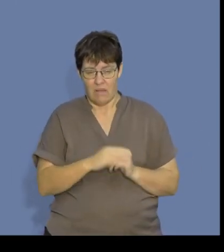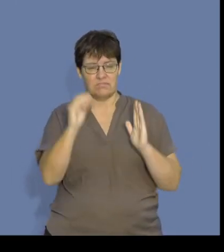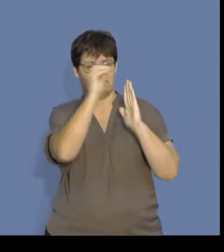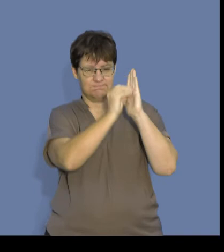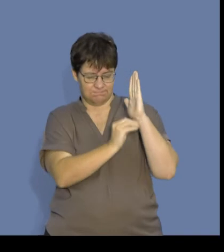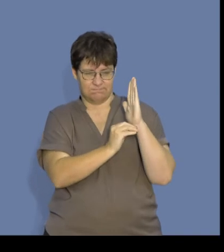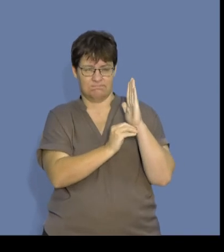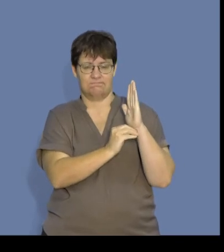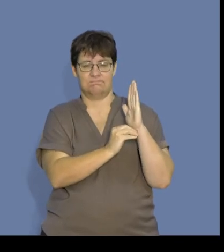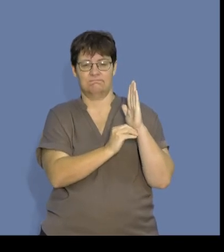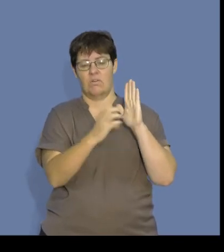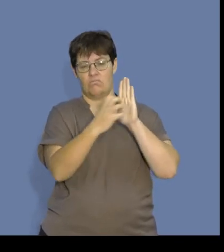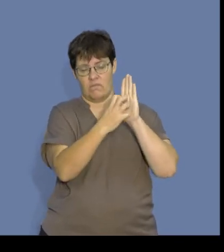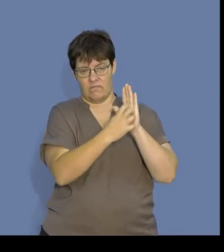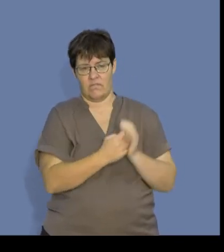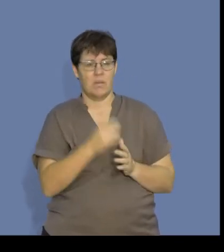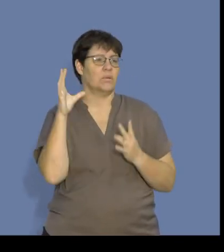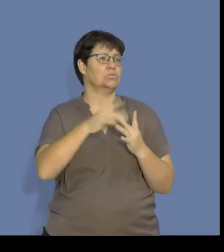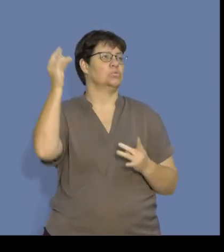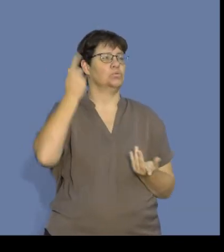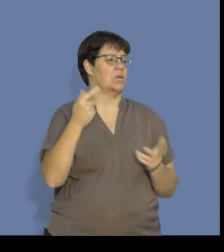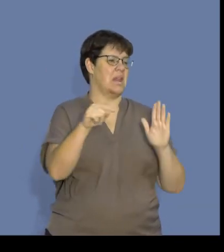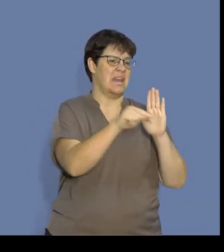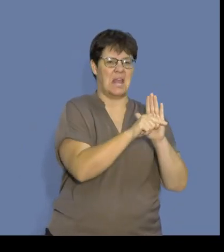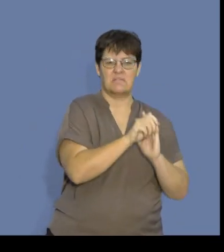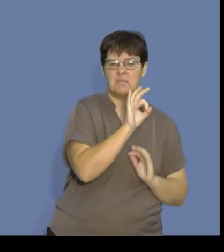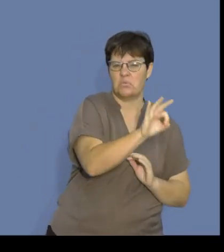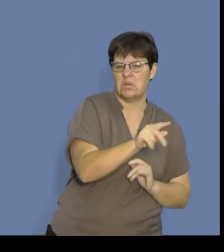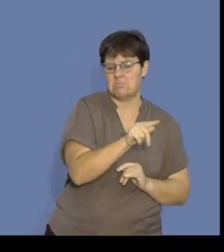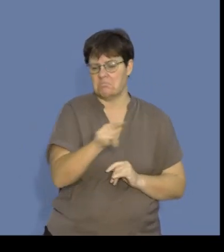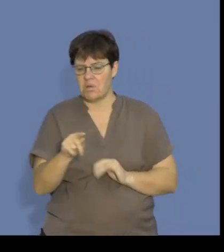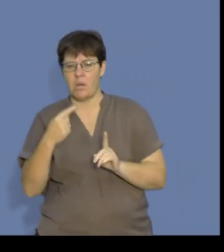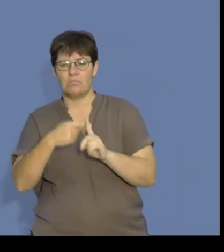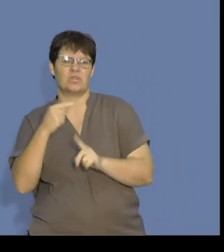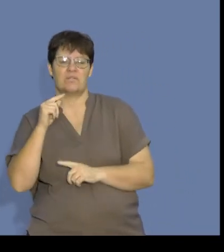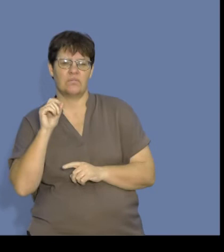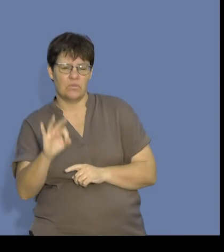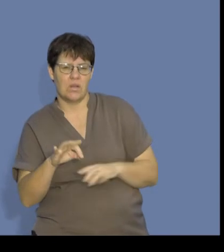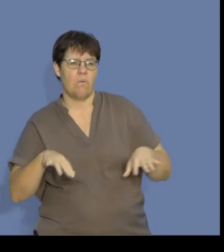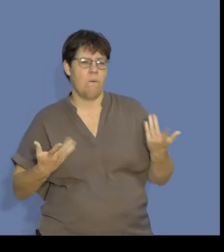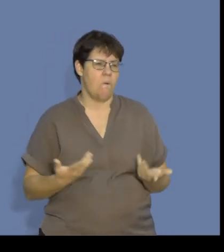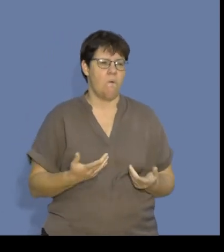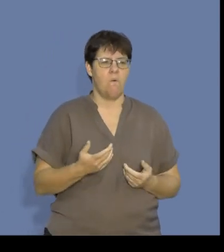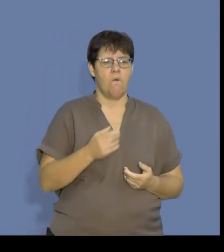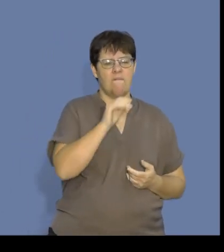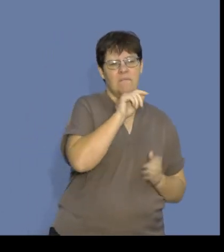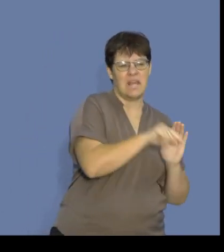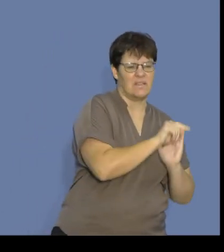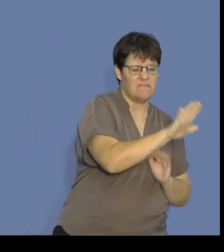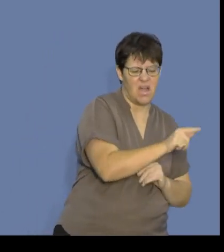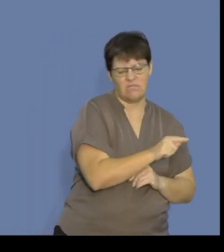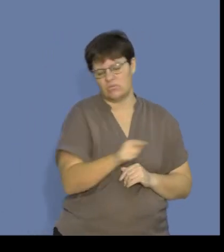graphs. So you will choose maybe from -3 to +3 or from -5